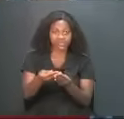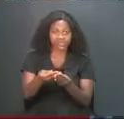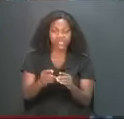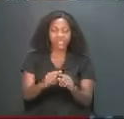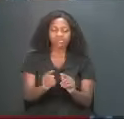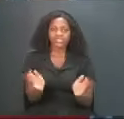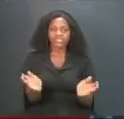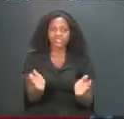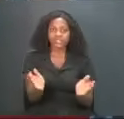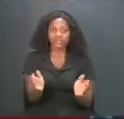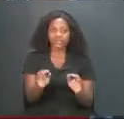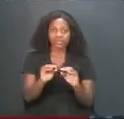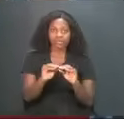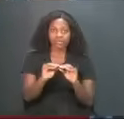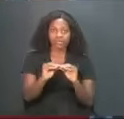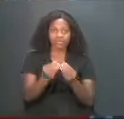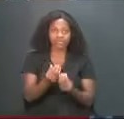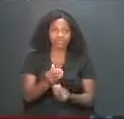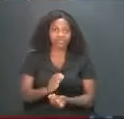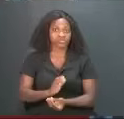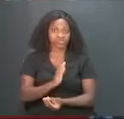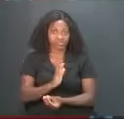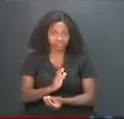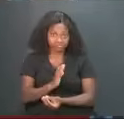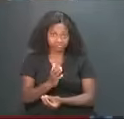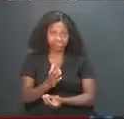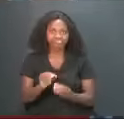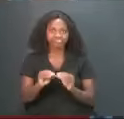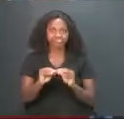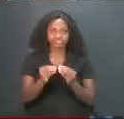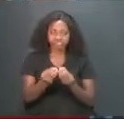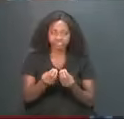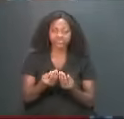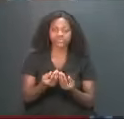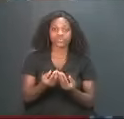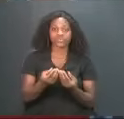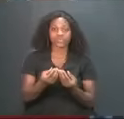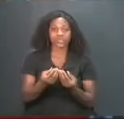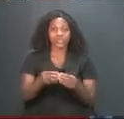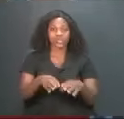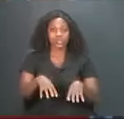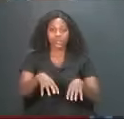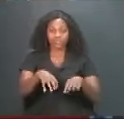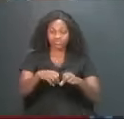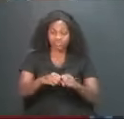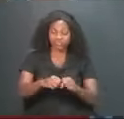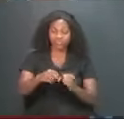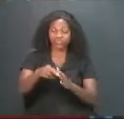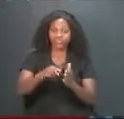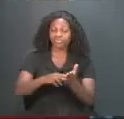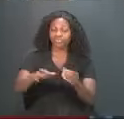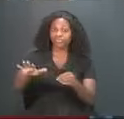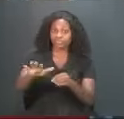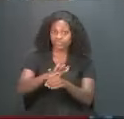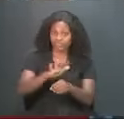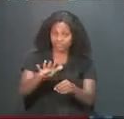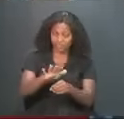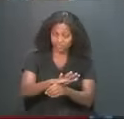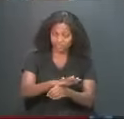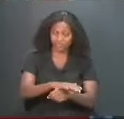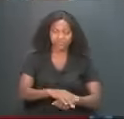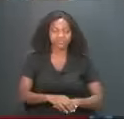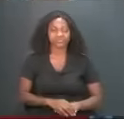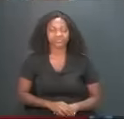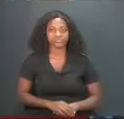urge the Hansard Department to capture the entire report as if the same was fully